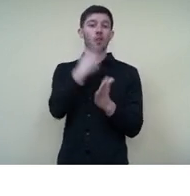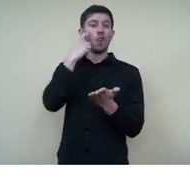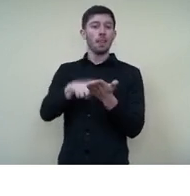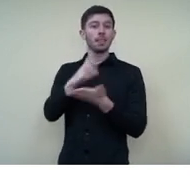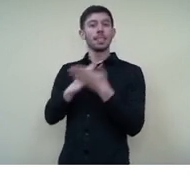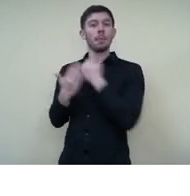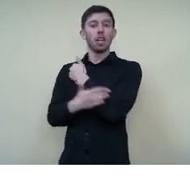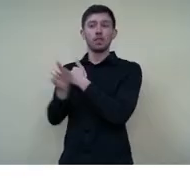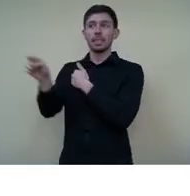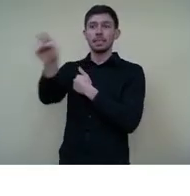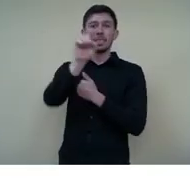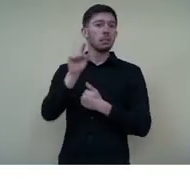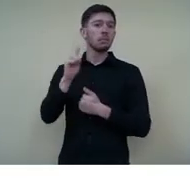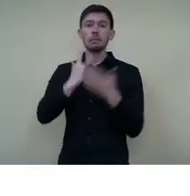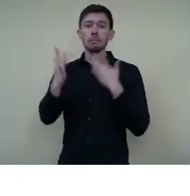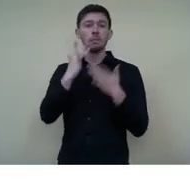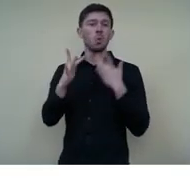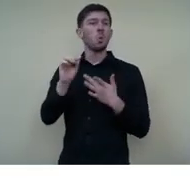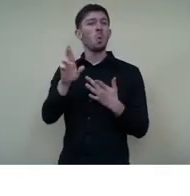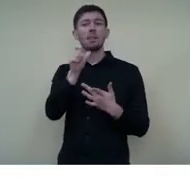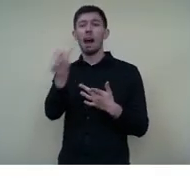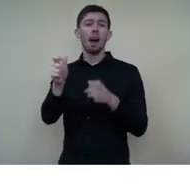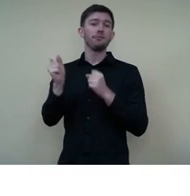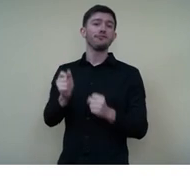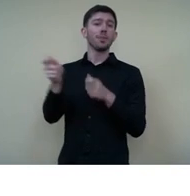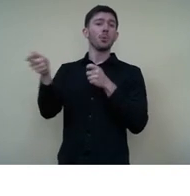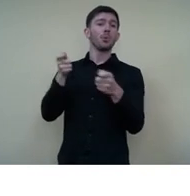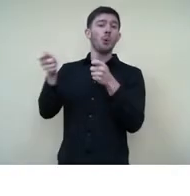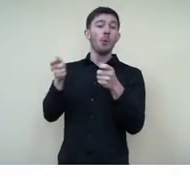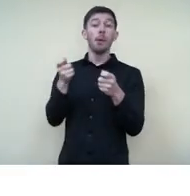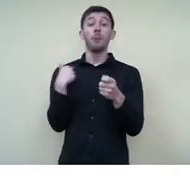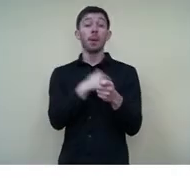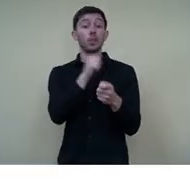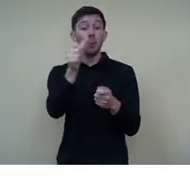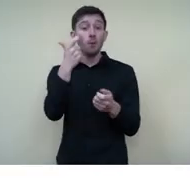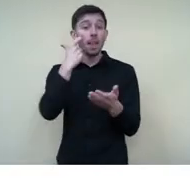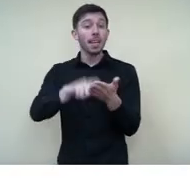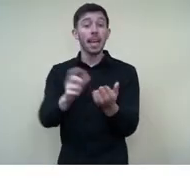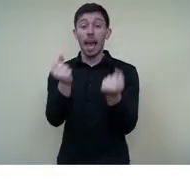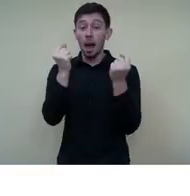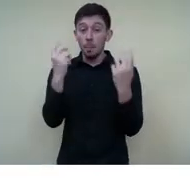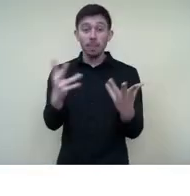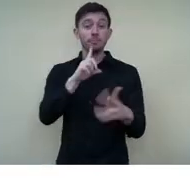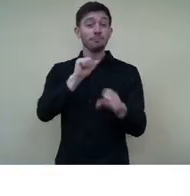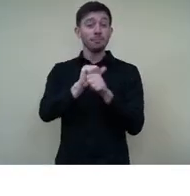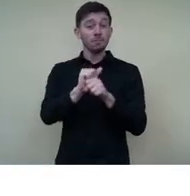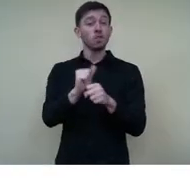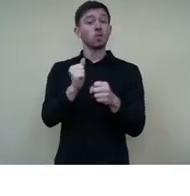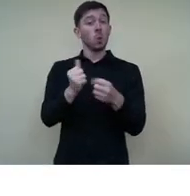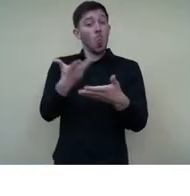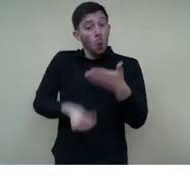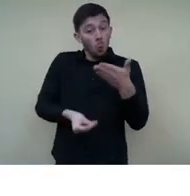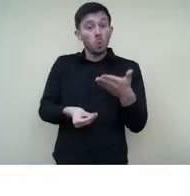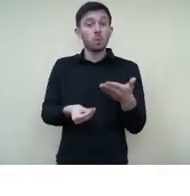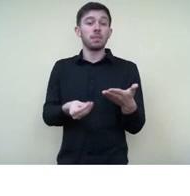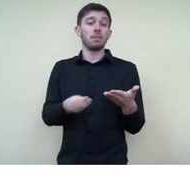tightly regulated, or even in recent years where you've had people opting out of them, we don't realize how much we actually end up losing or what we stand to lose when